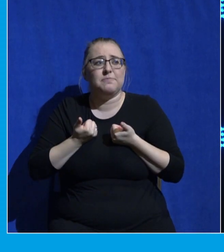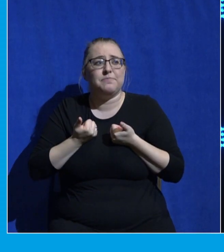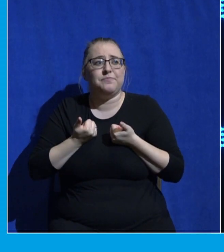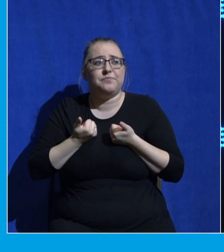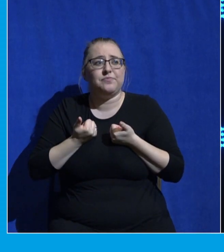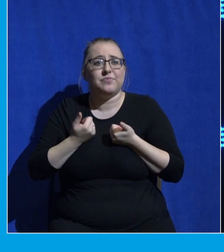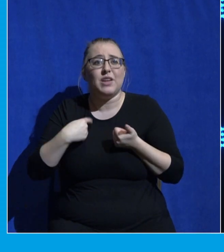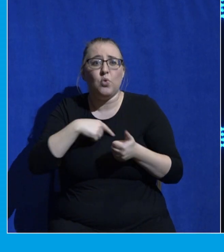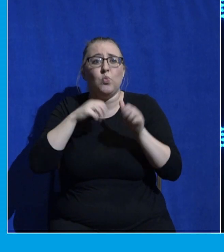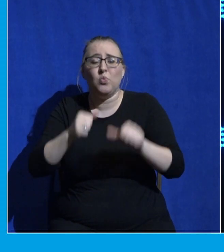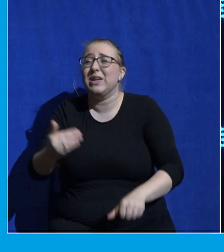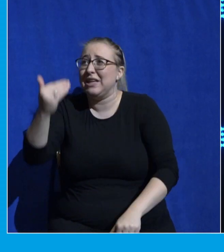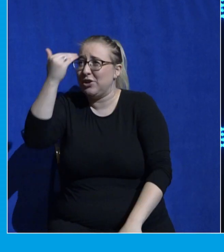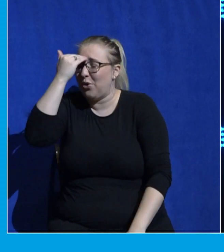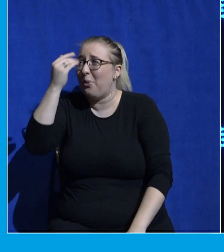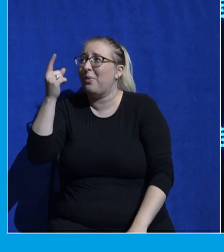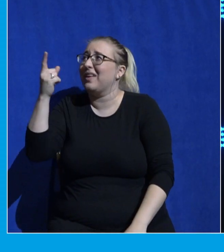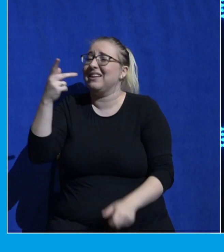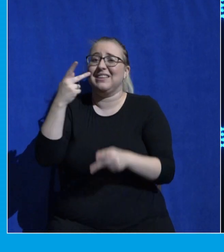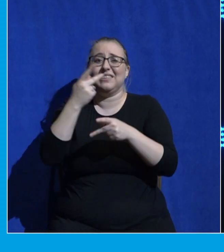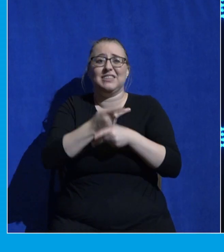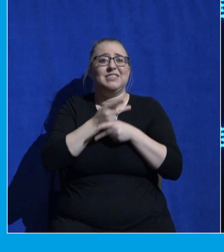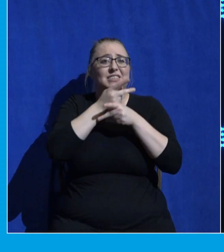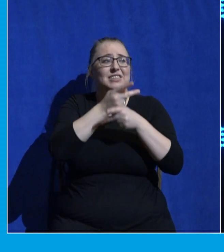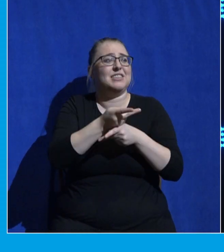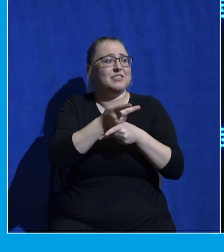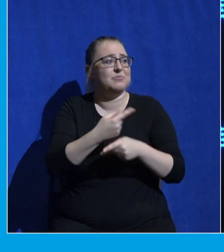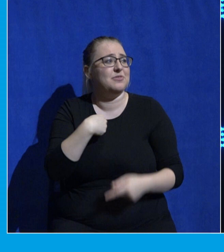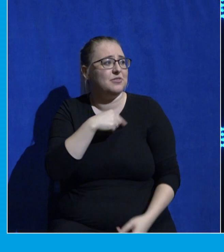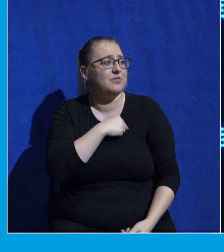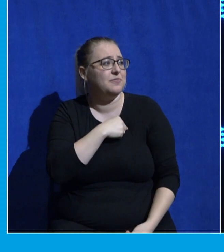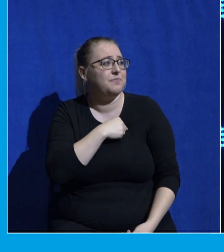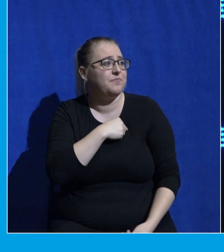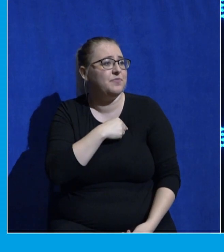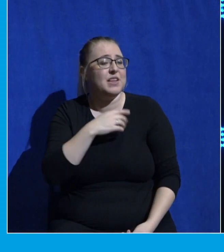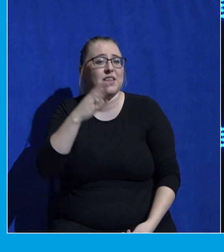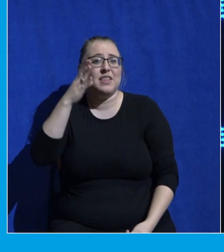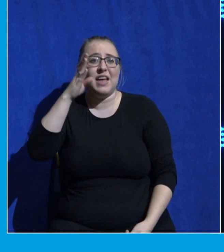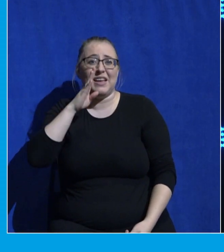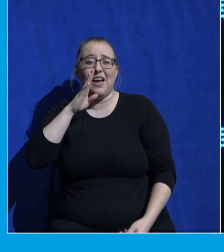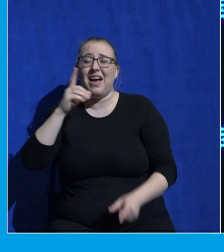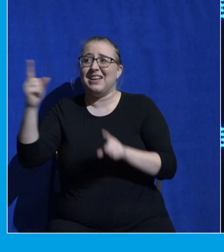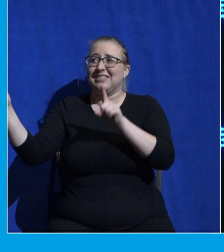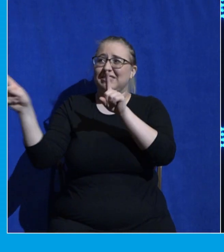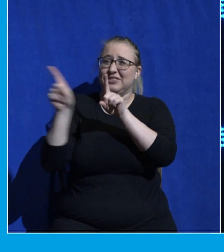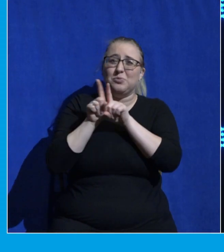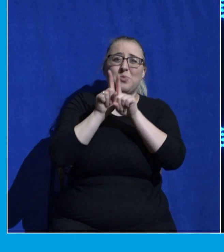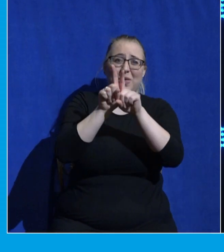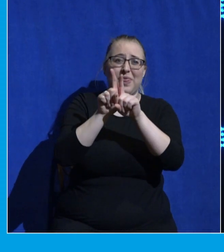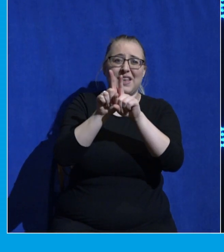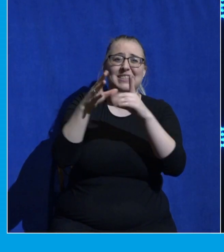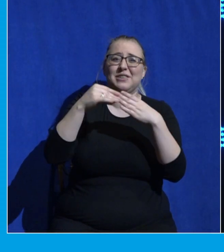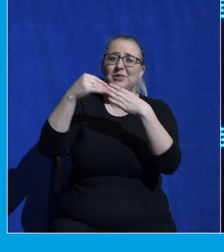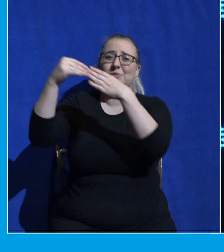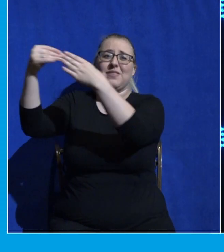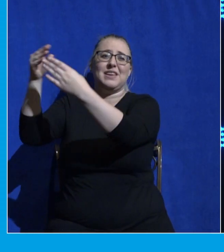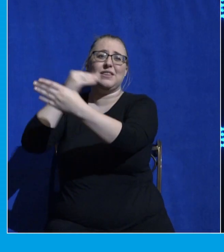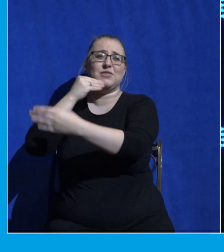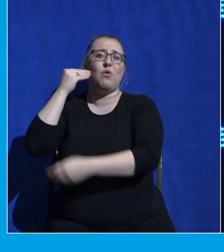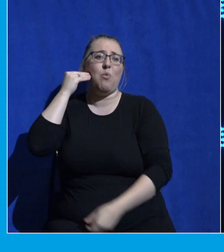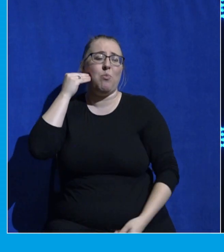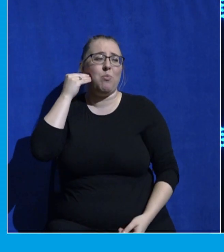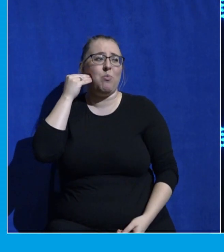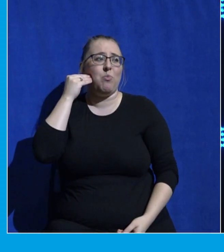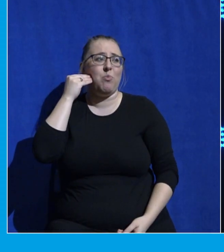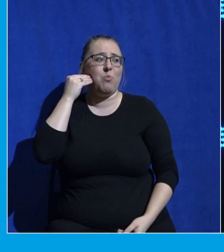and to know that he is our keeper, that the God who is with us will get us home. This is the truth. Our